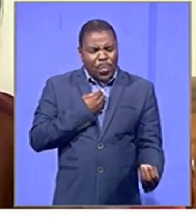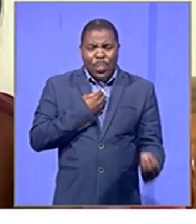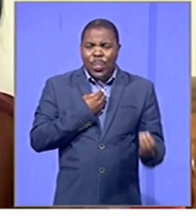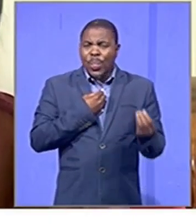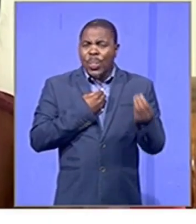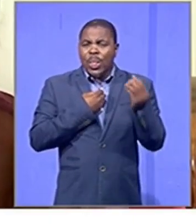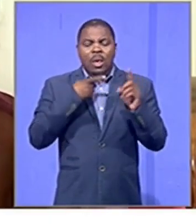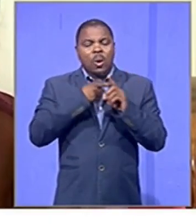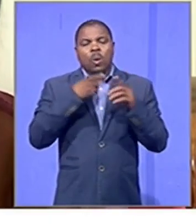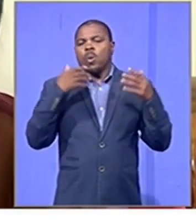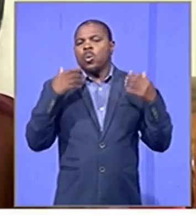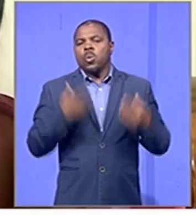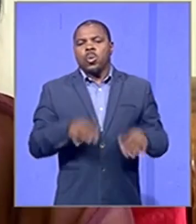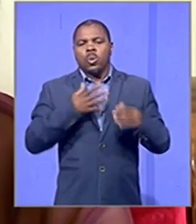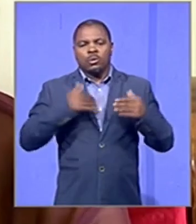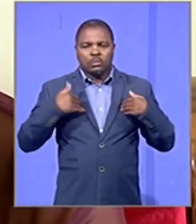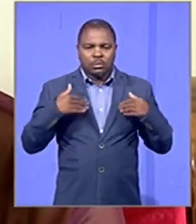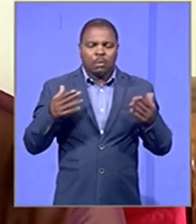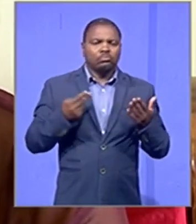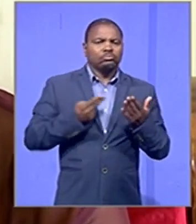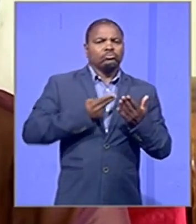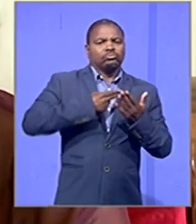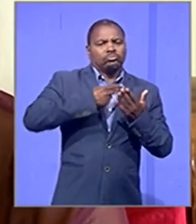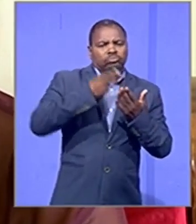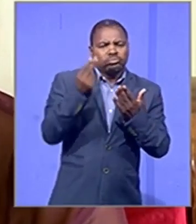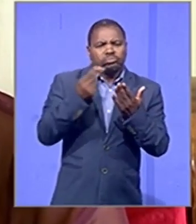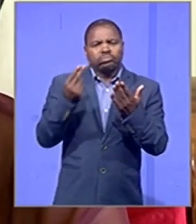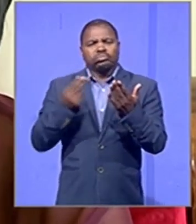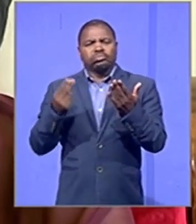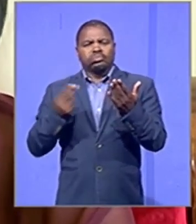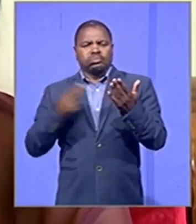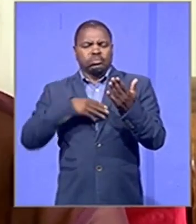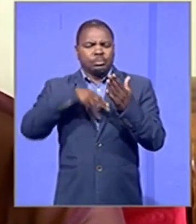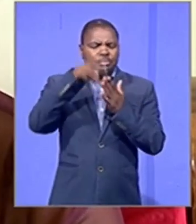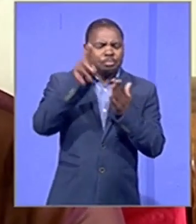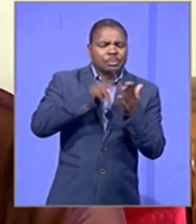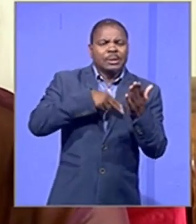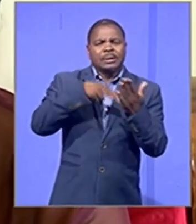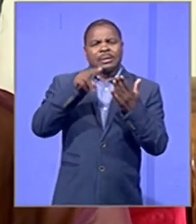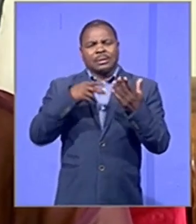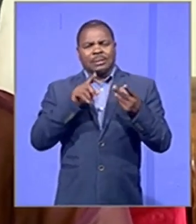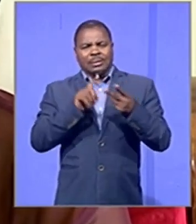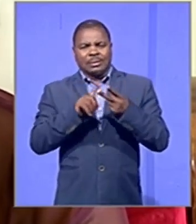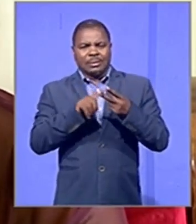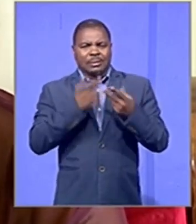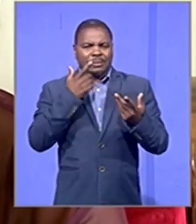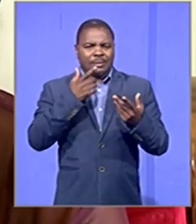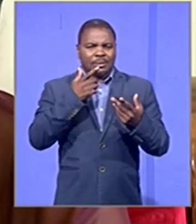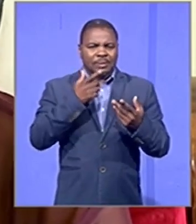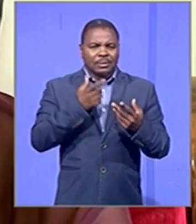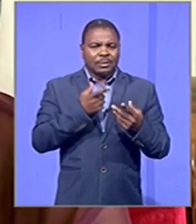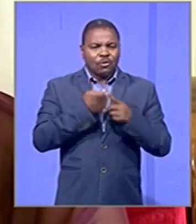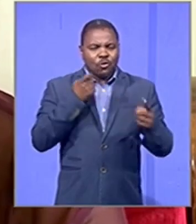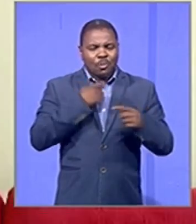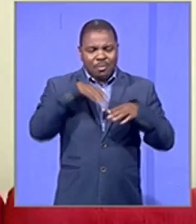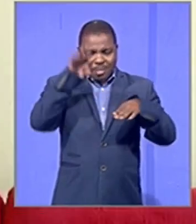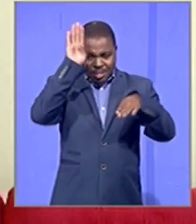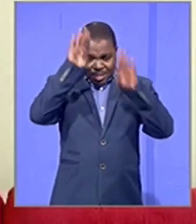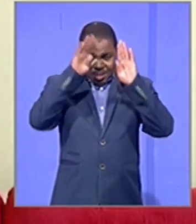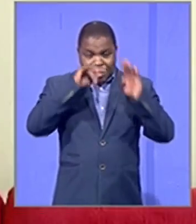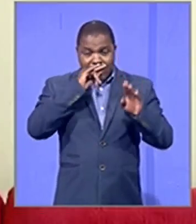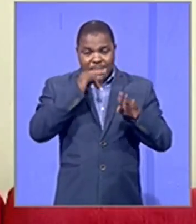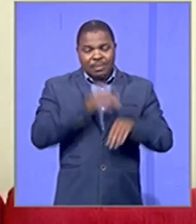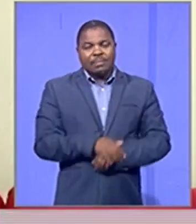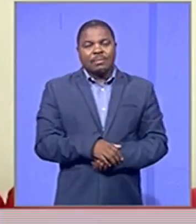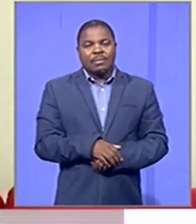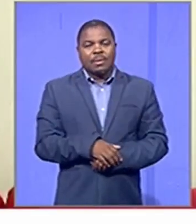he was start drawing and doing paintings since the time he was in creche. 3 or